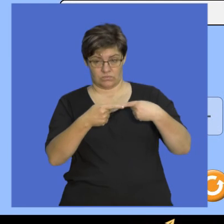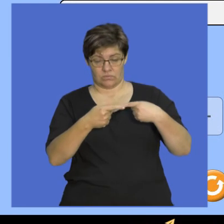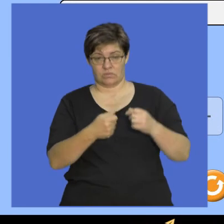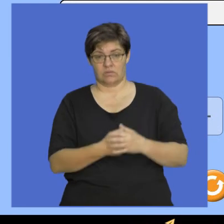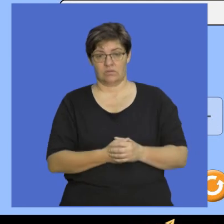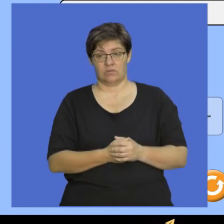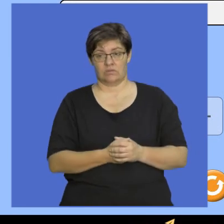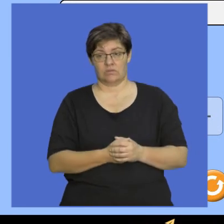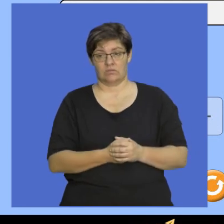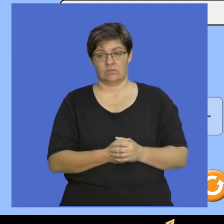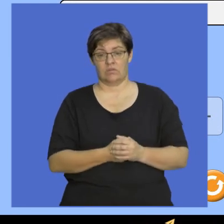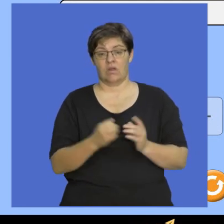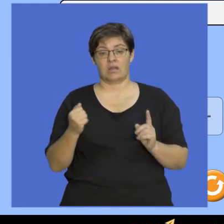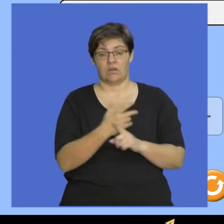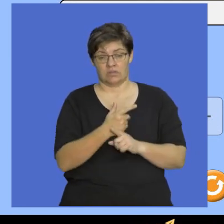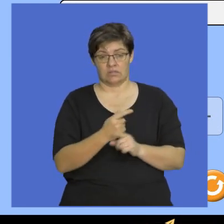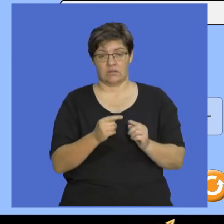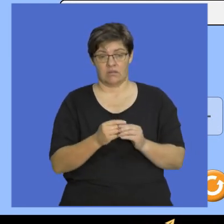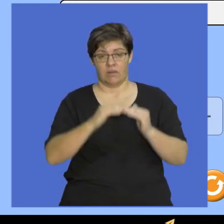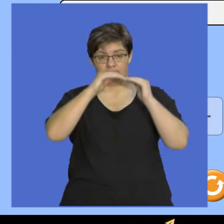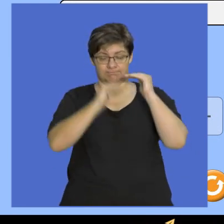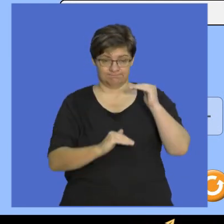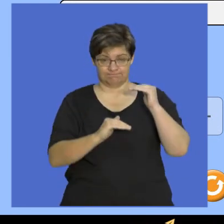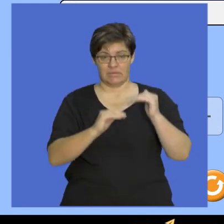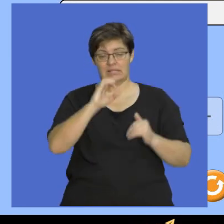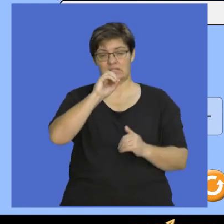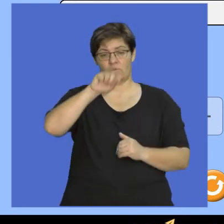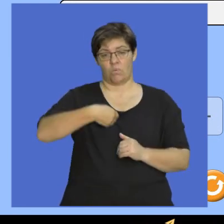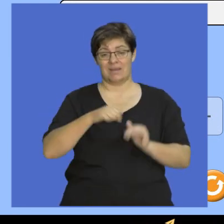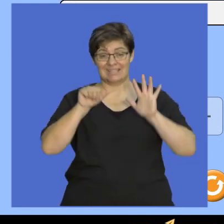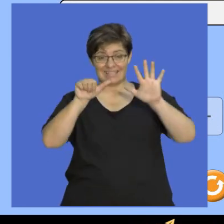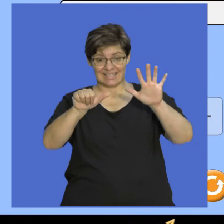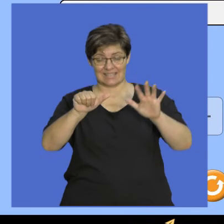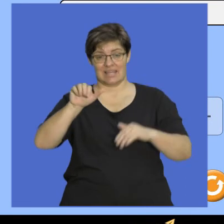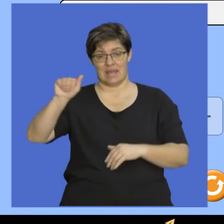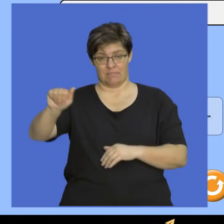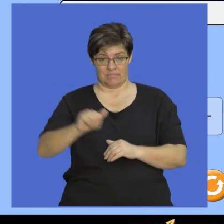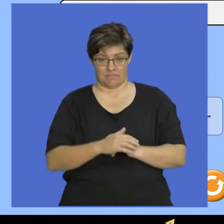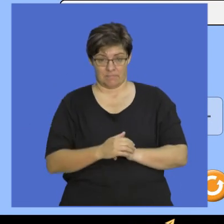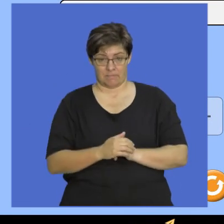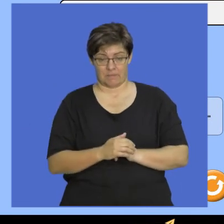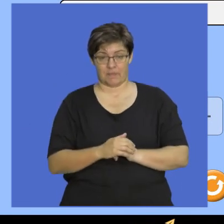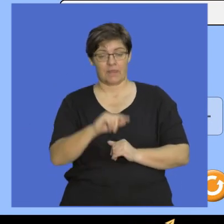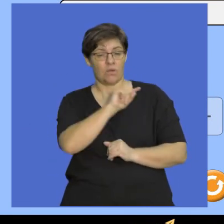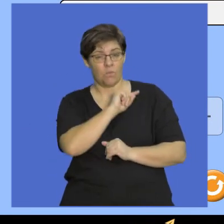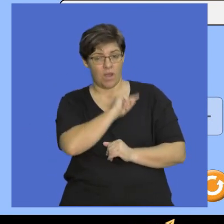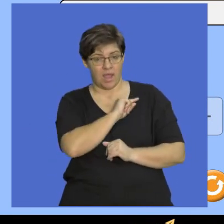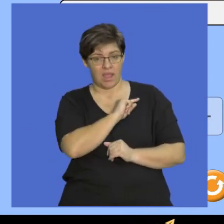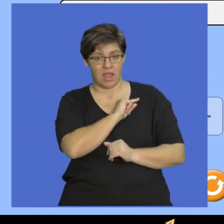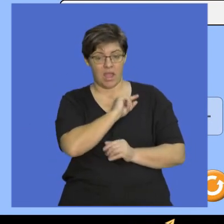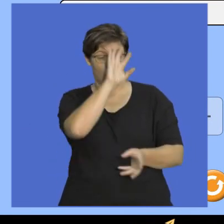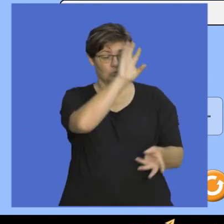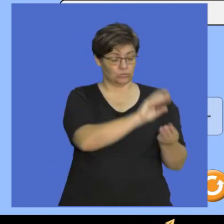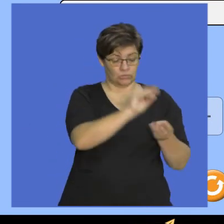Let's close the switch, okay? Now the current has dropped to 0.6 amperes. Okay, why? Because